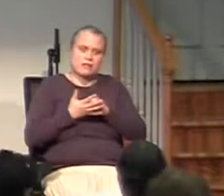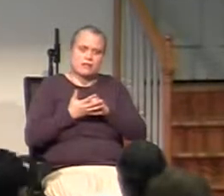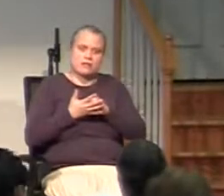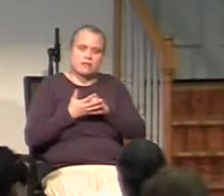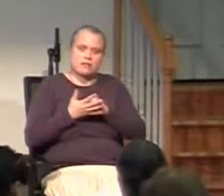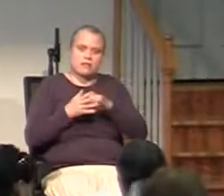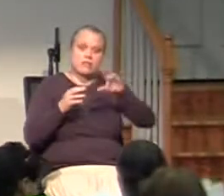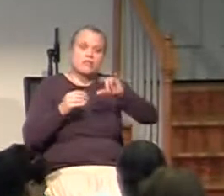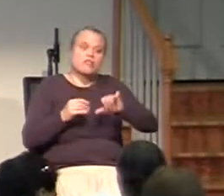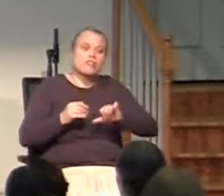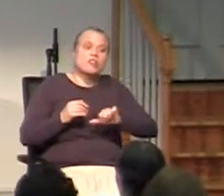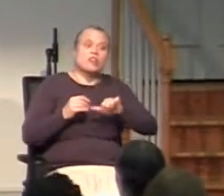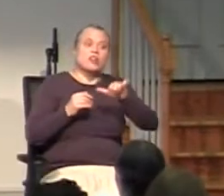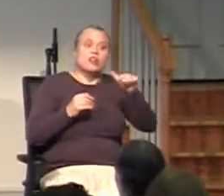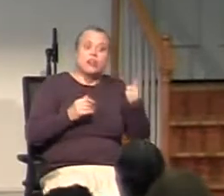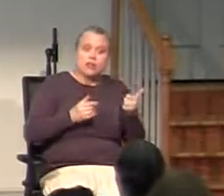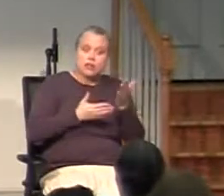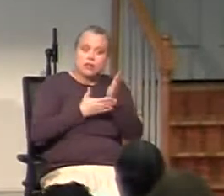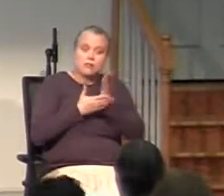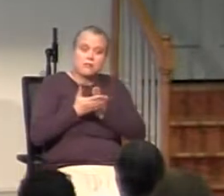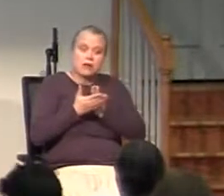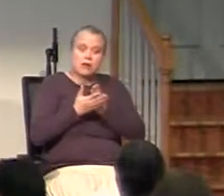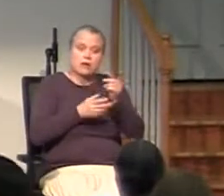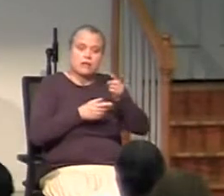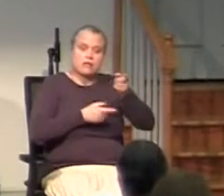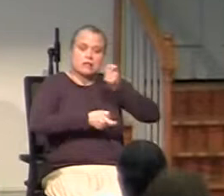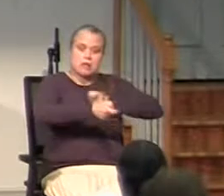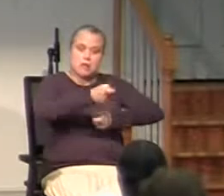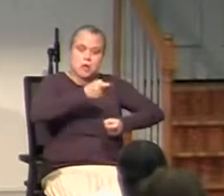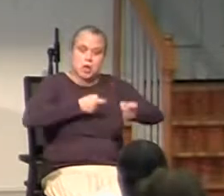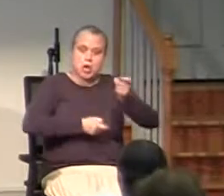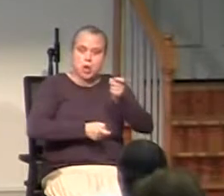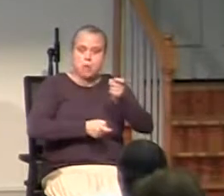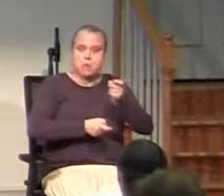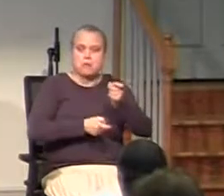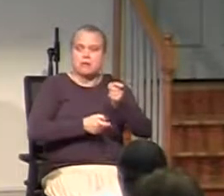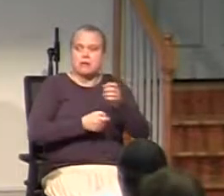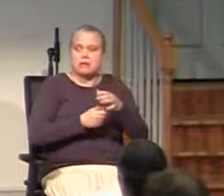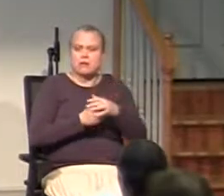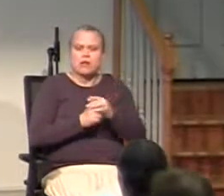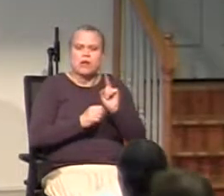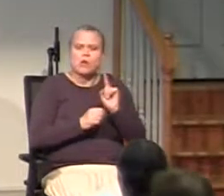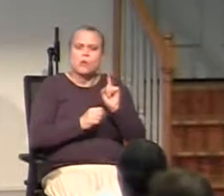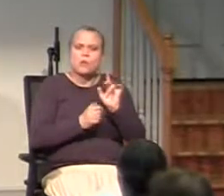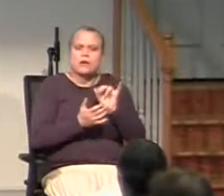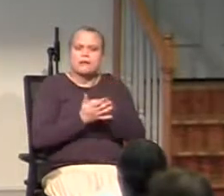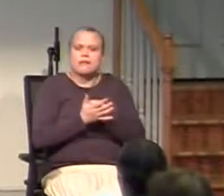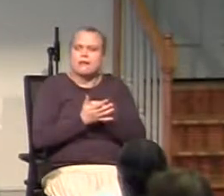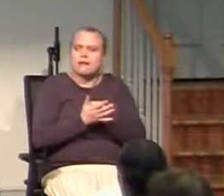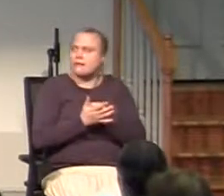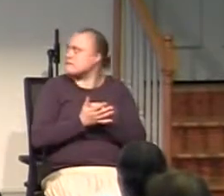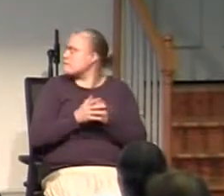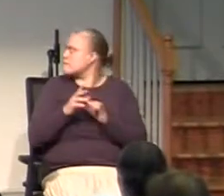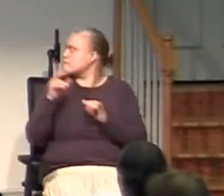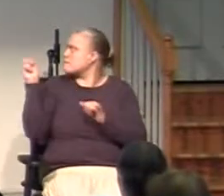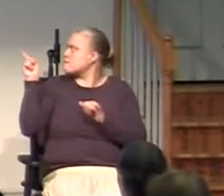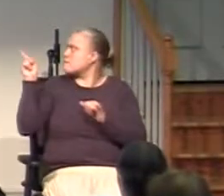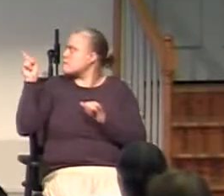there is another aspect of atonement that's beyond forgiveness. I guess I've got it